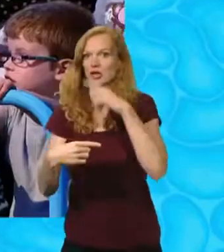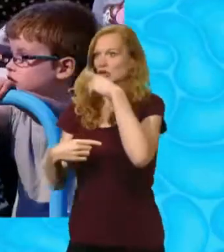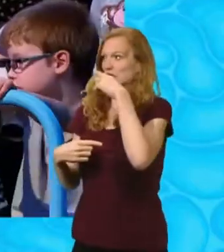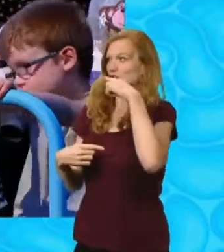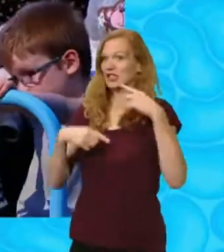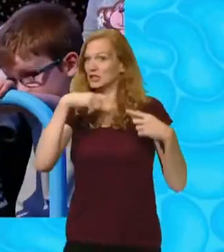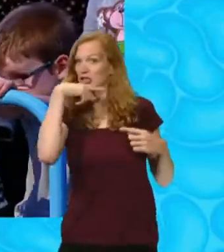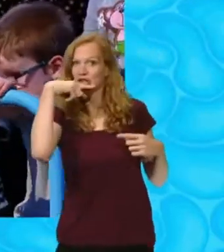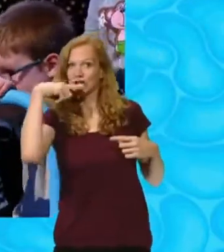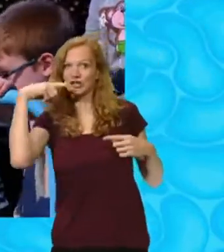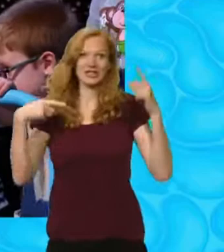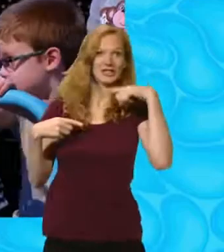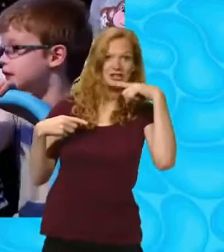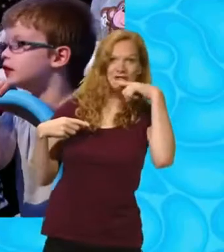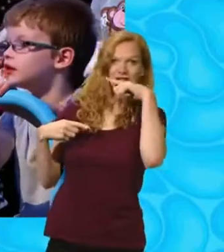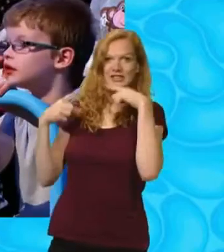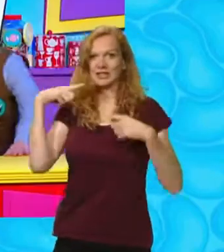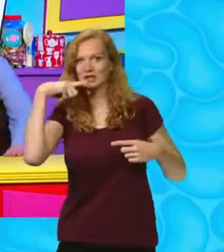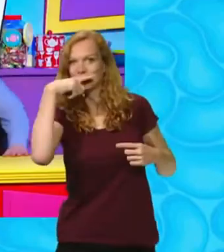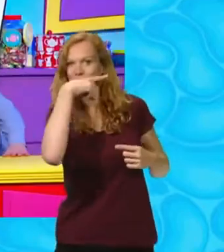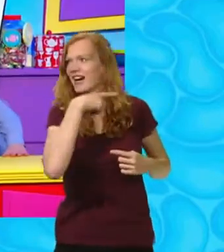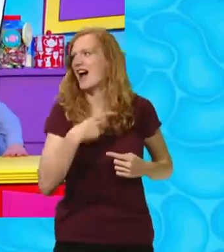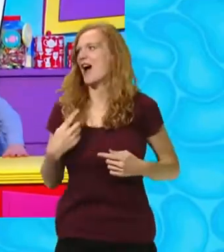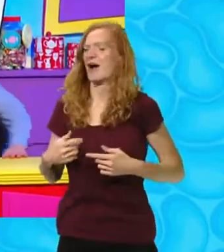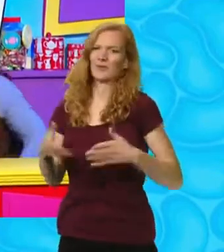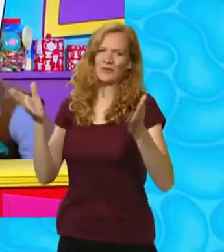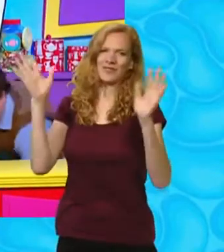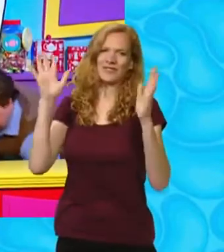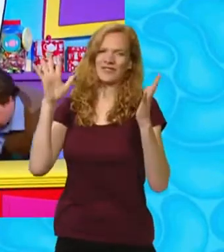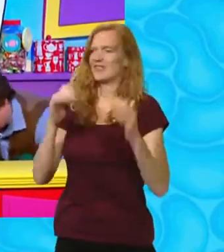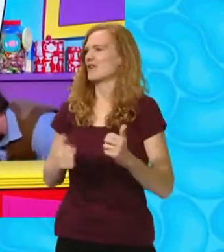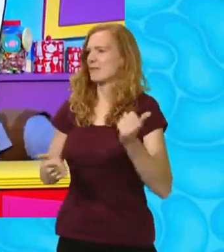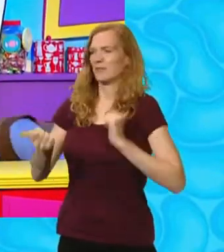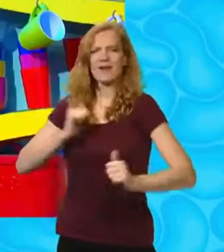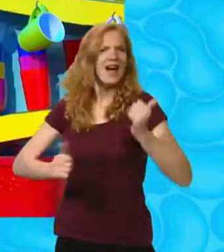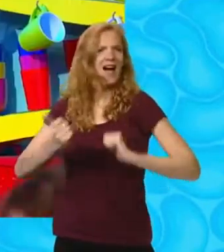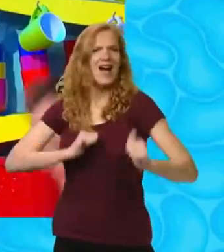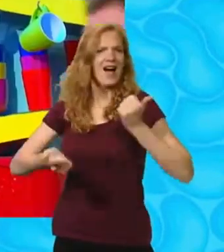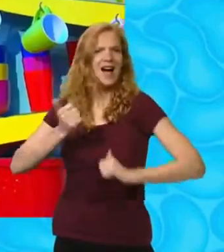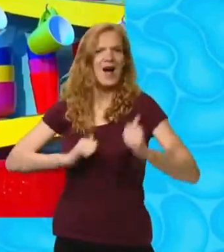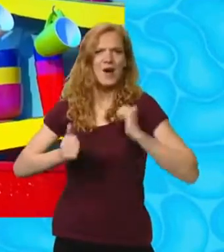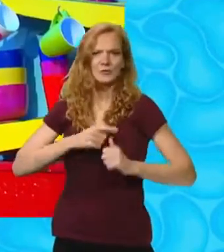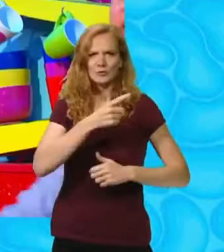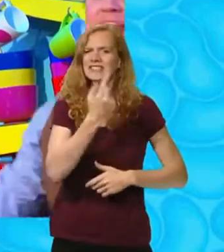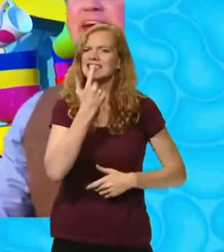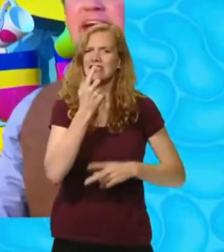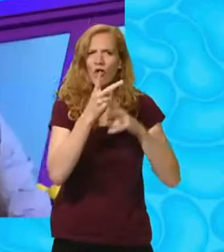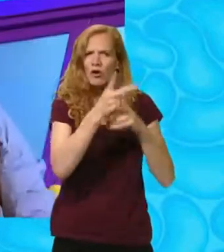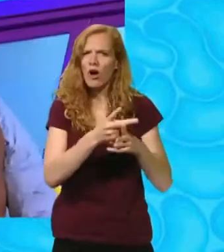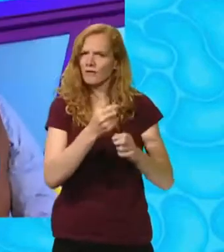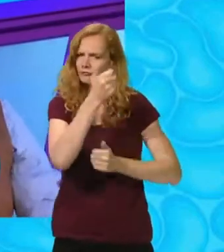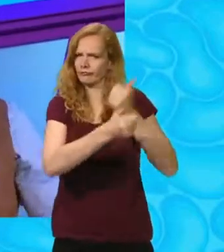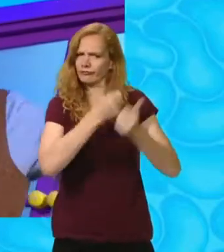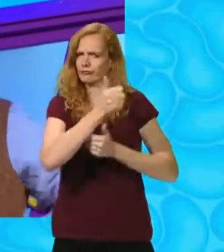Brush. I'm very proud of you, sir. Thank you. Seeing as you've looked after your teeth so well, I think you deserve a little